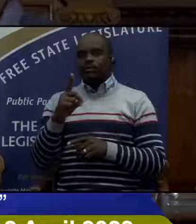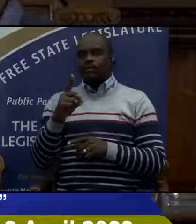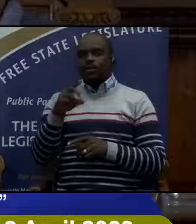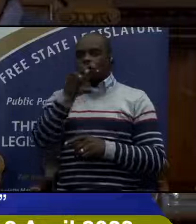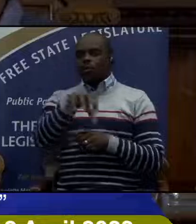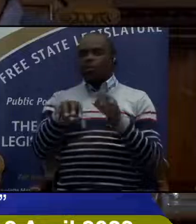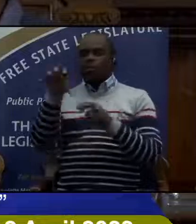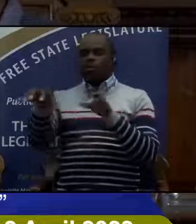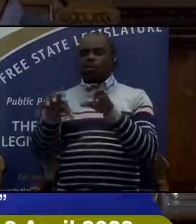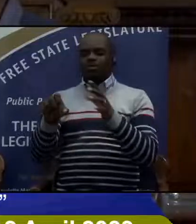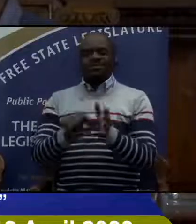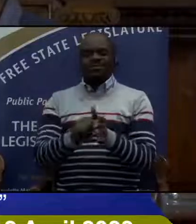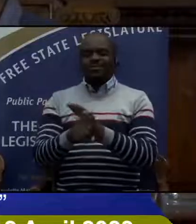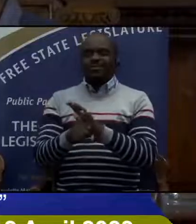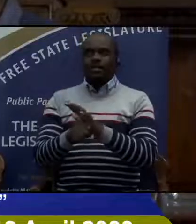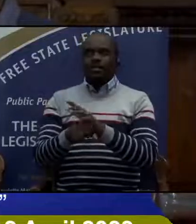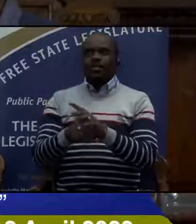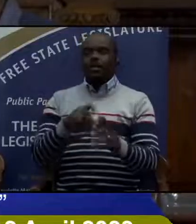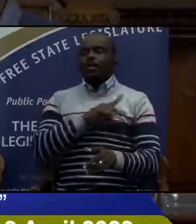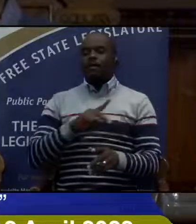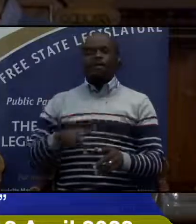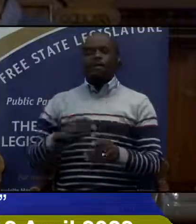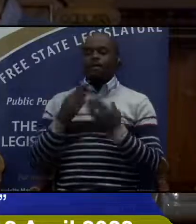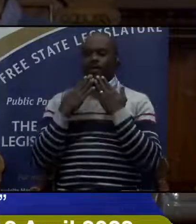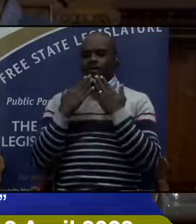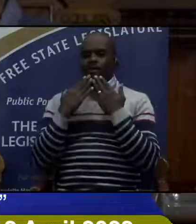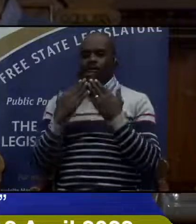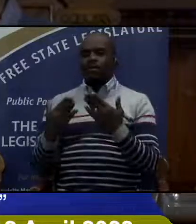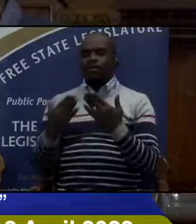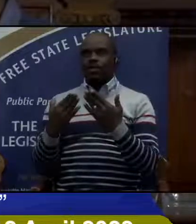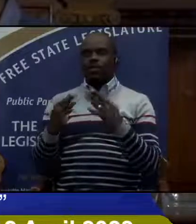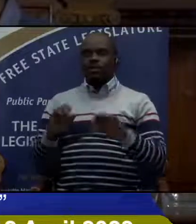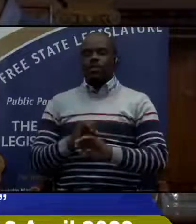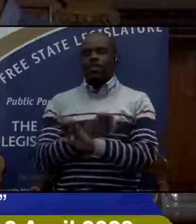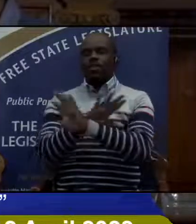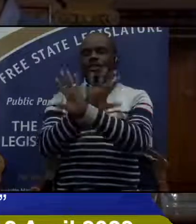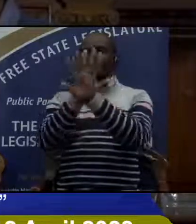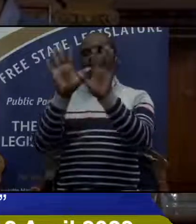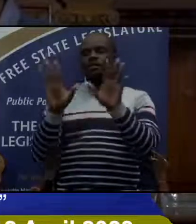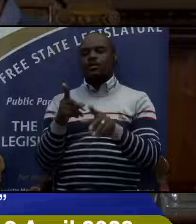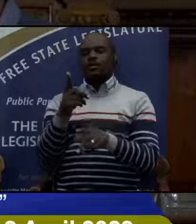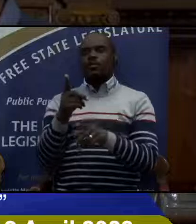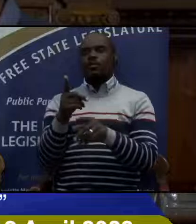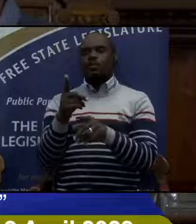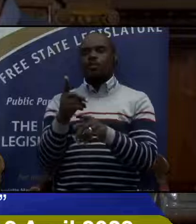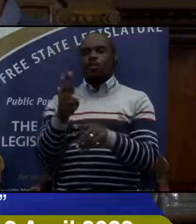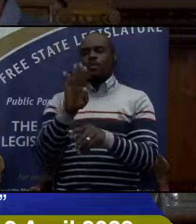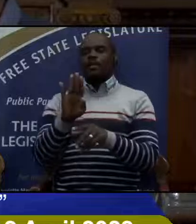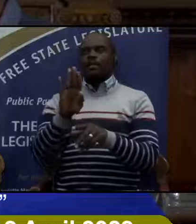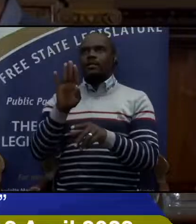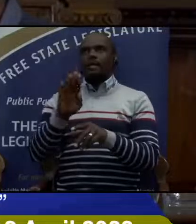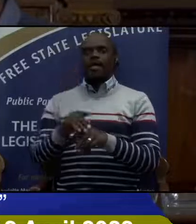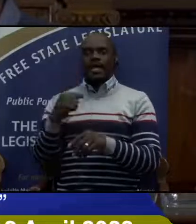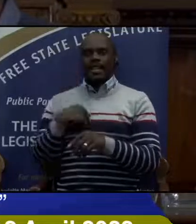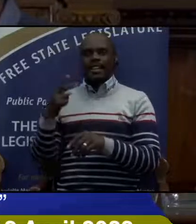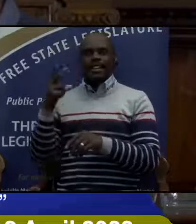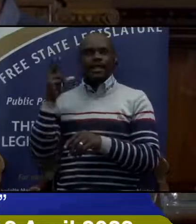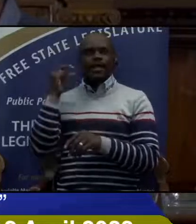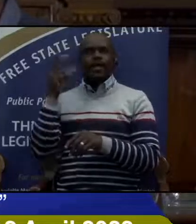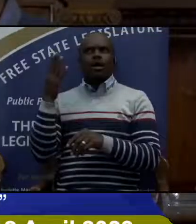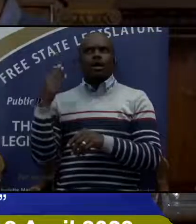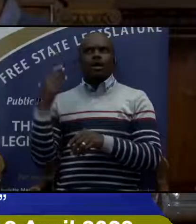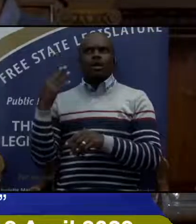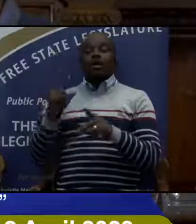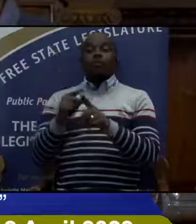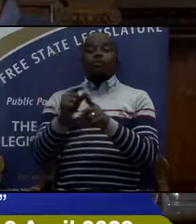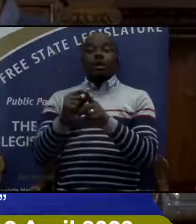Premier, thank you for the clarity on the bursaries, but you know, I'd really hope that we wouldn't hear the words Operation Flasela again.